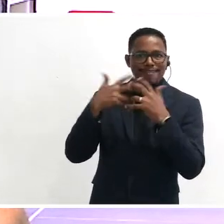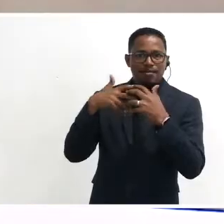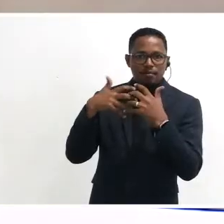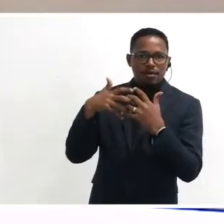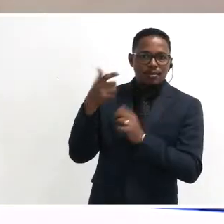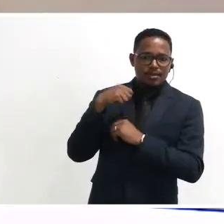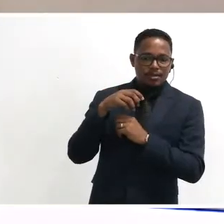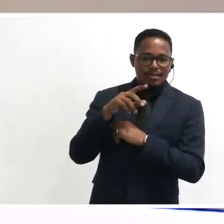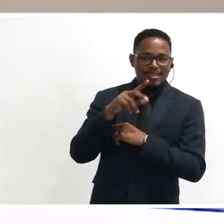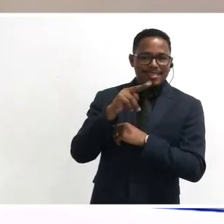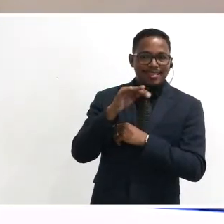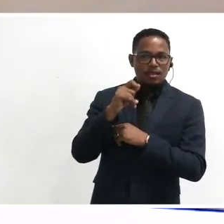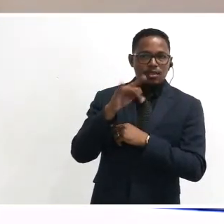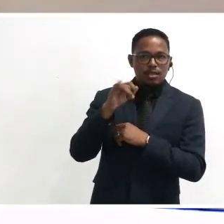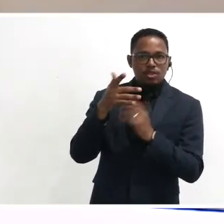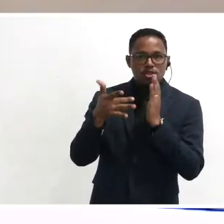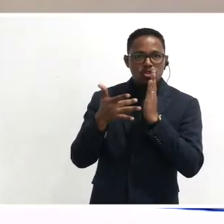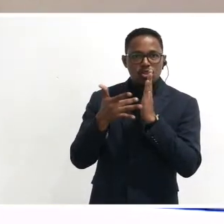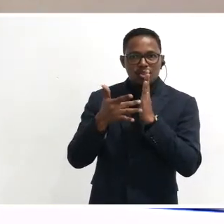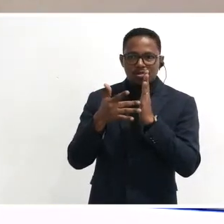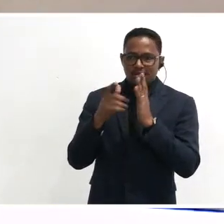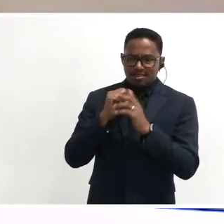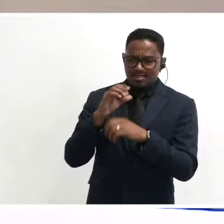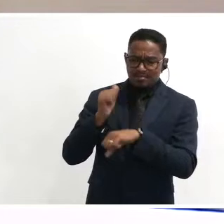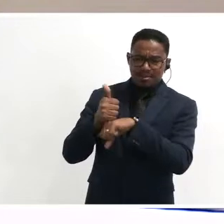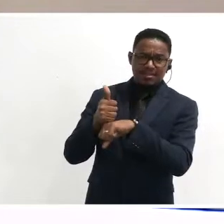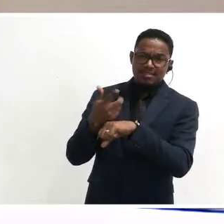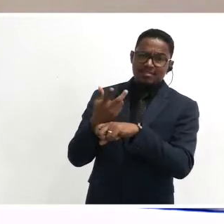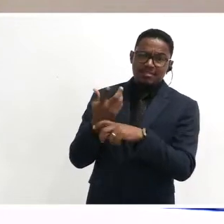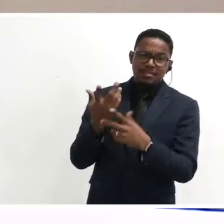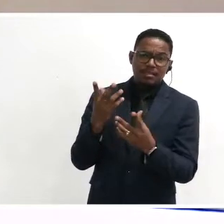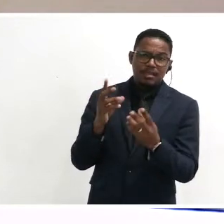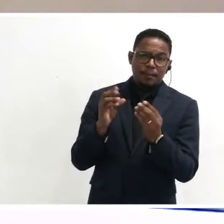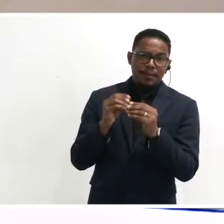Gracias. ¿Alguna otra? Por allá tenemos